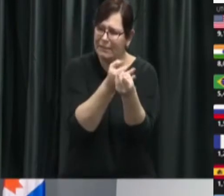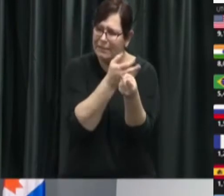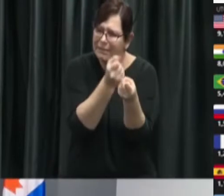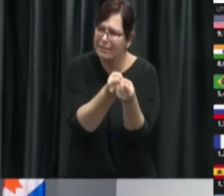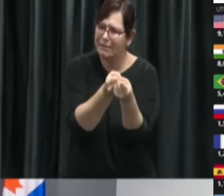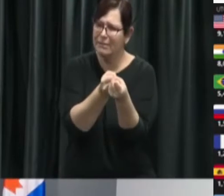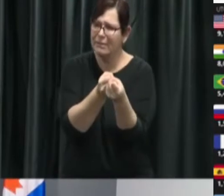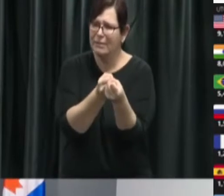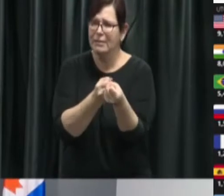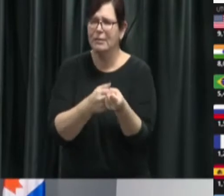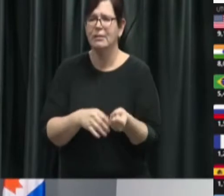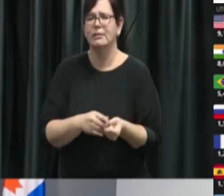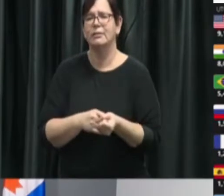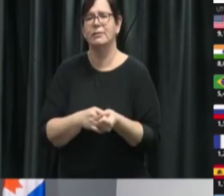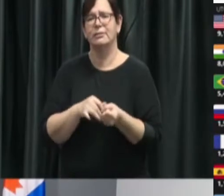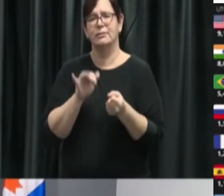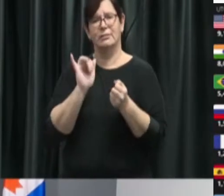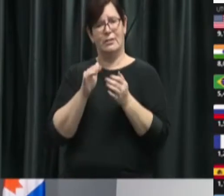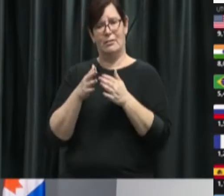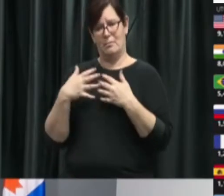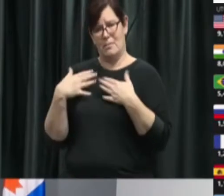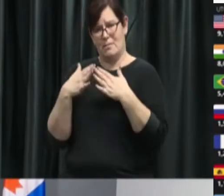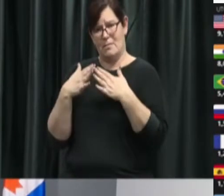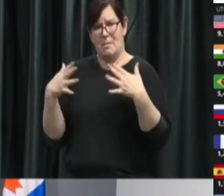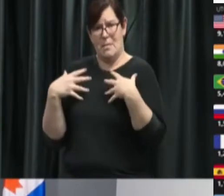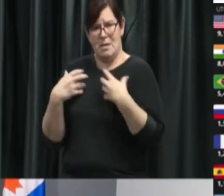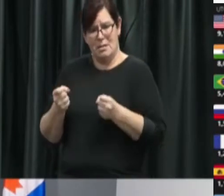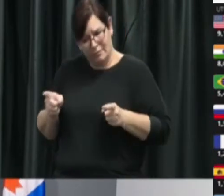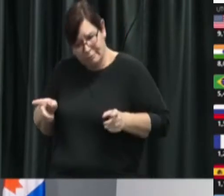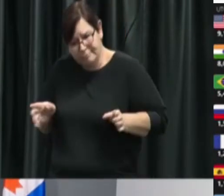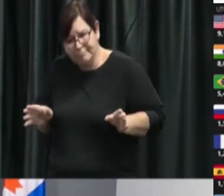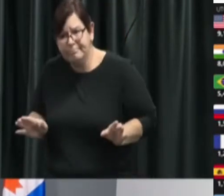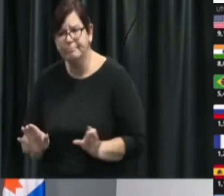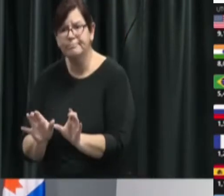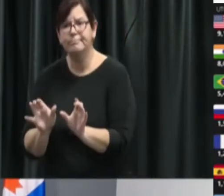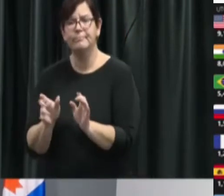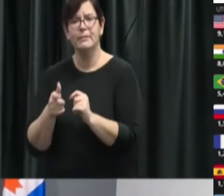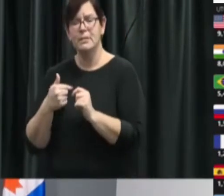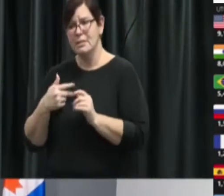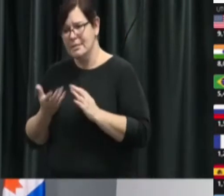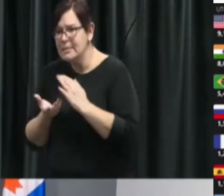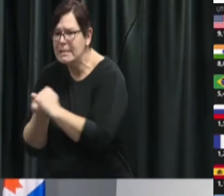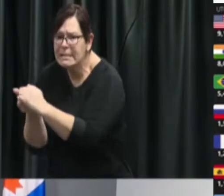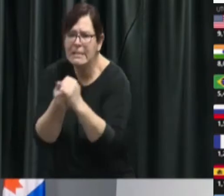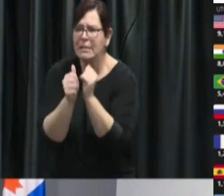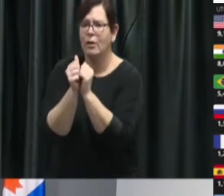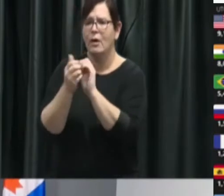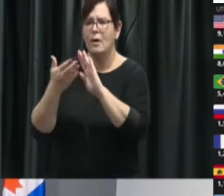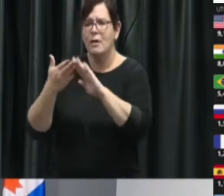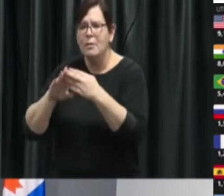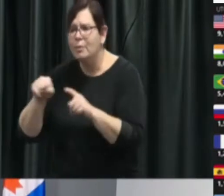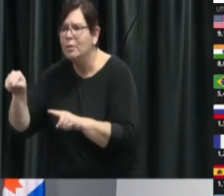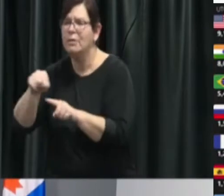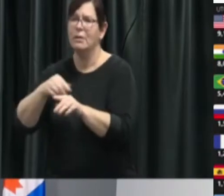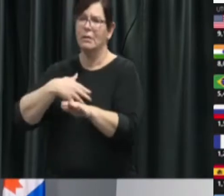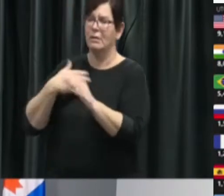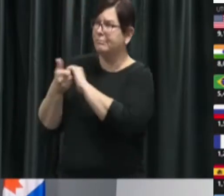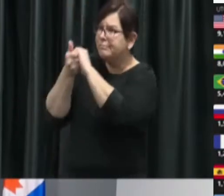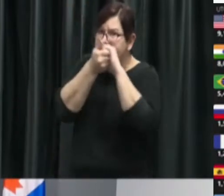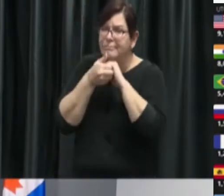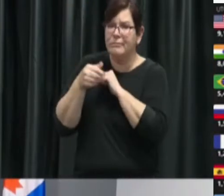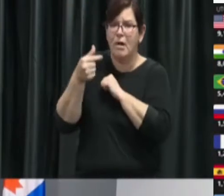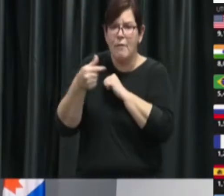Toronto Public Health and by our partners in other city divisions and at senior levels of government. As you just heard, Mayor